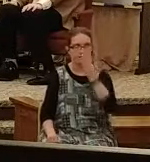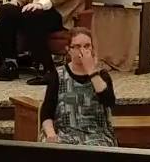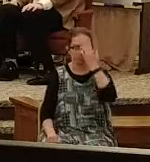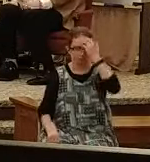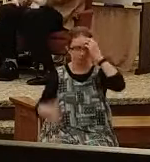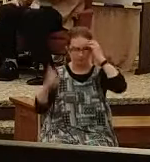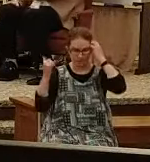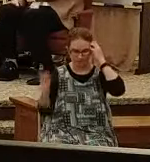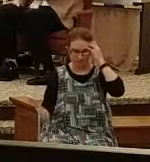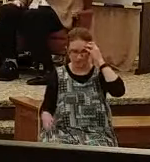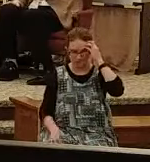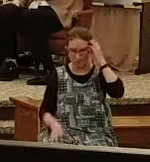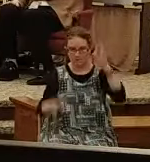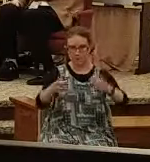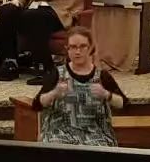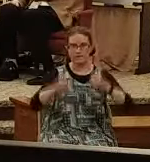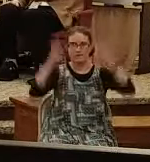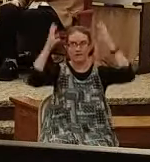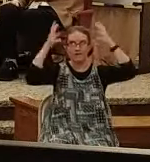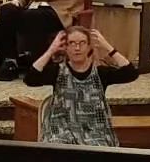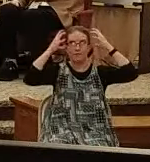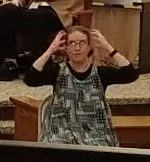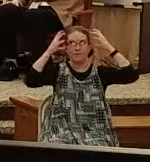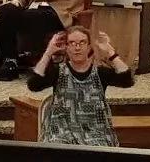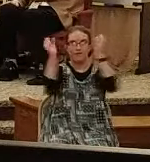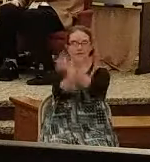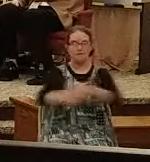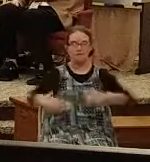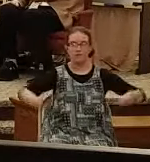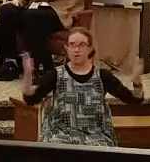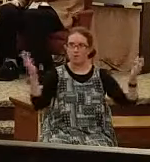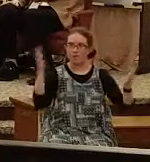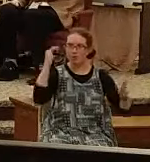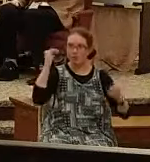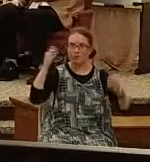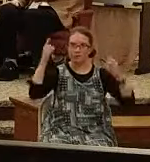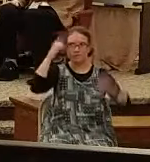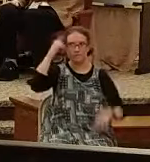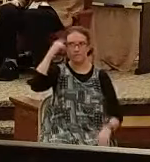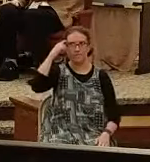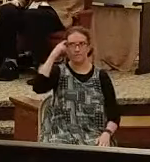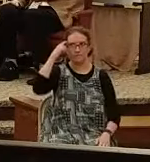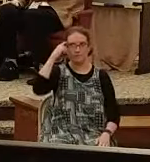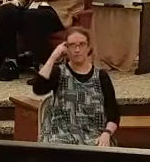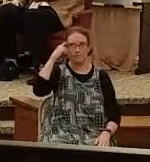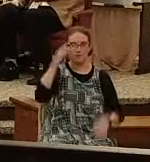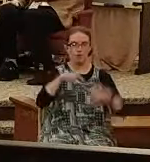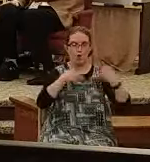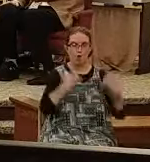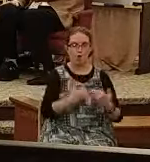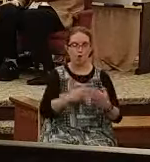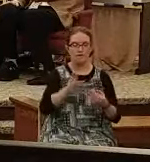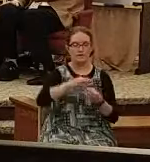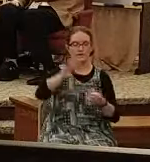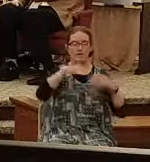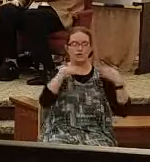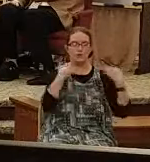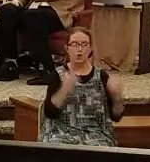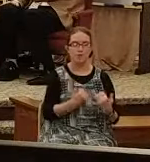Now, take the helmet of salvation. Now, what did we say was up here? The heart, the spiritual